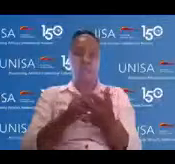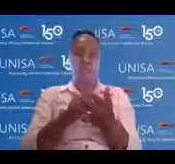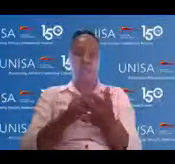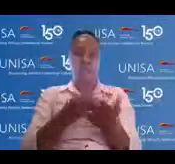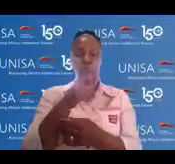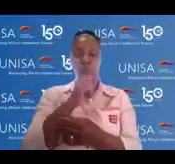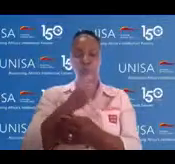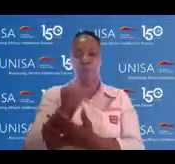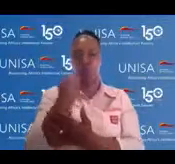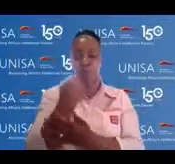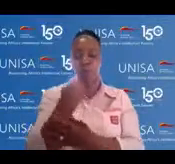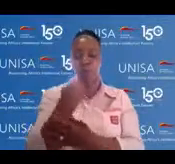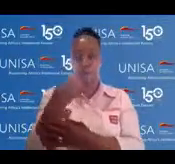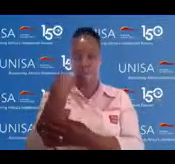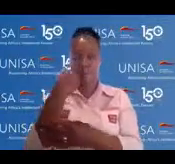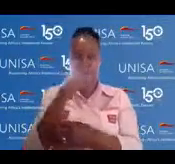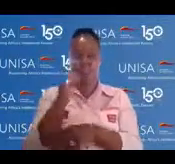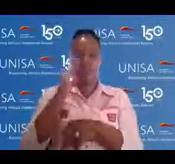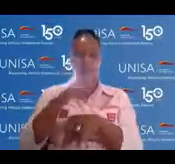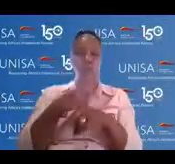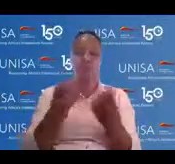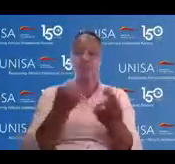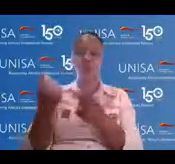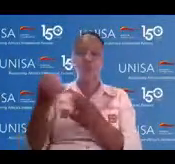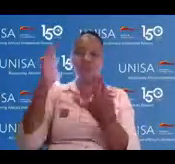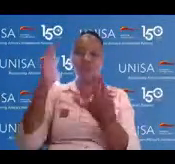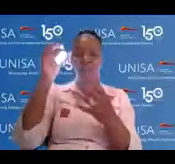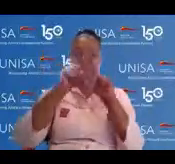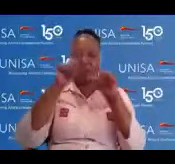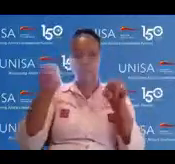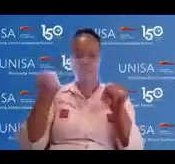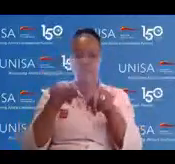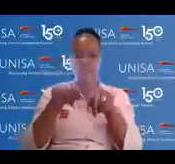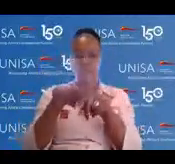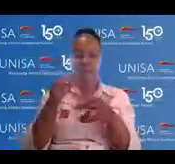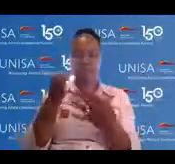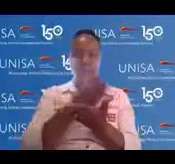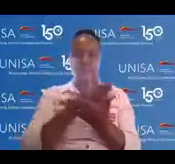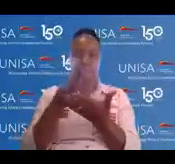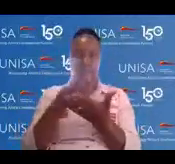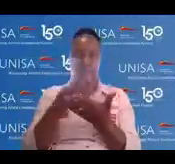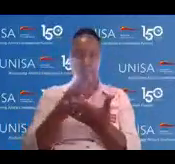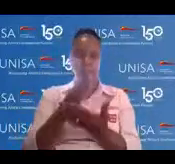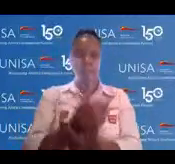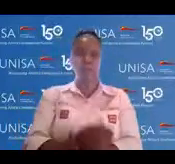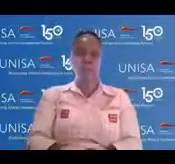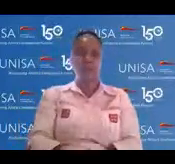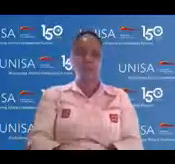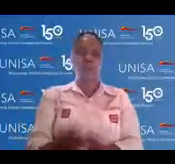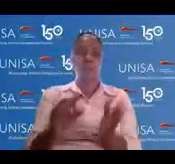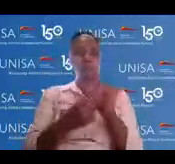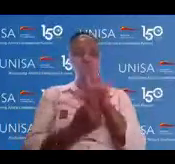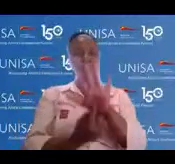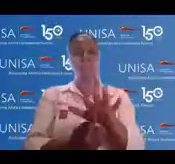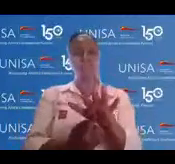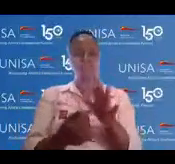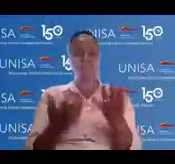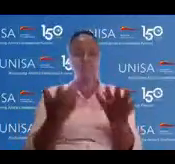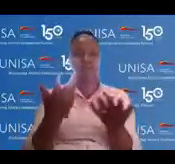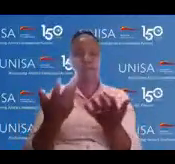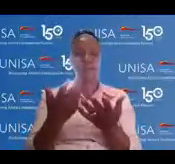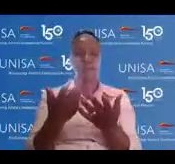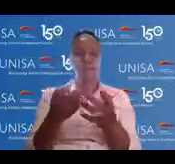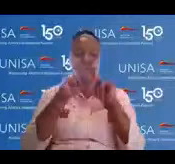need to select a screen and then select share. And now it will show you that this screen has been